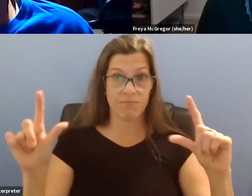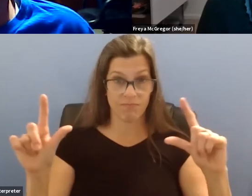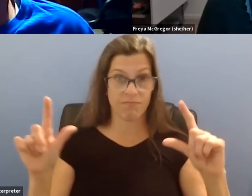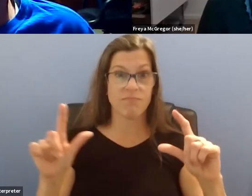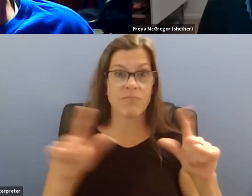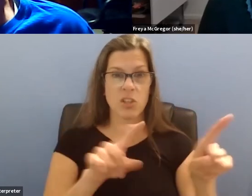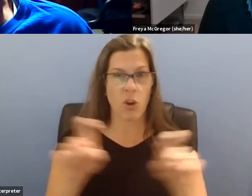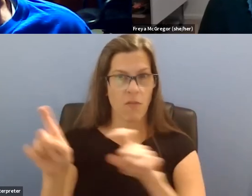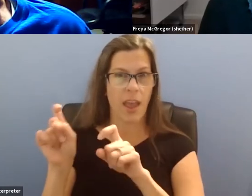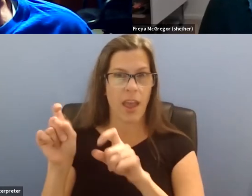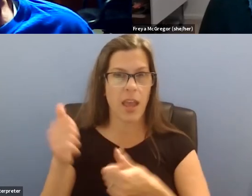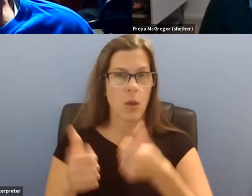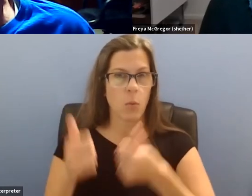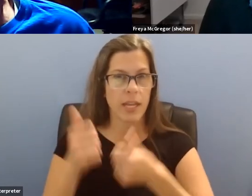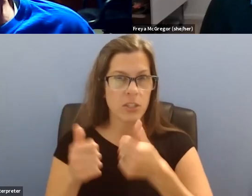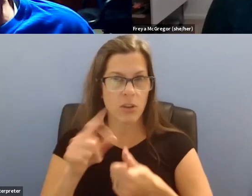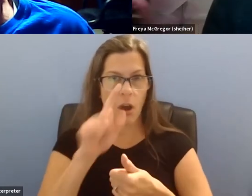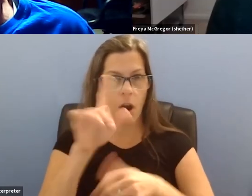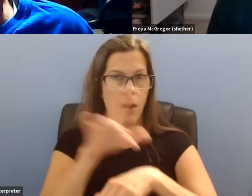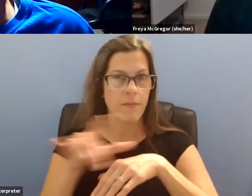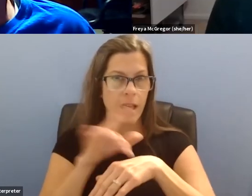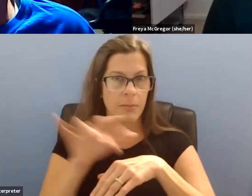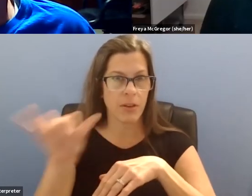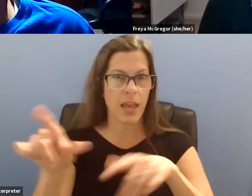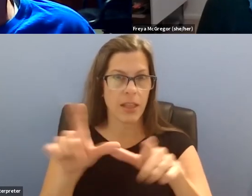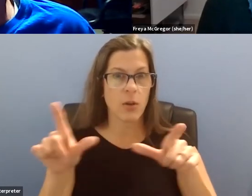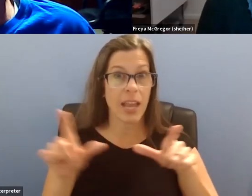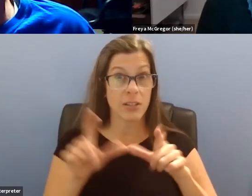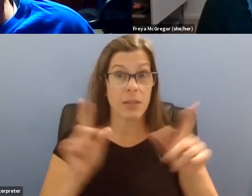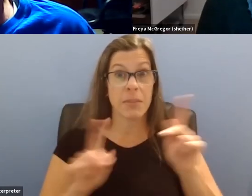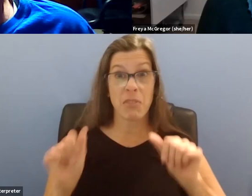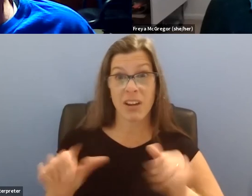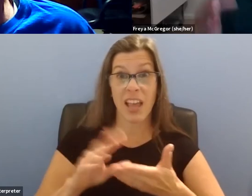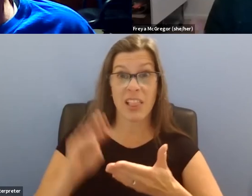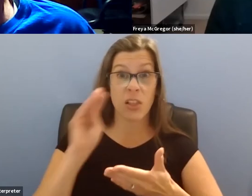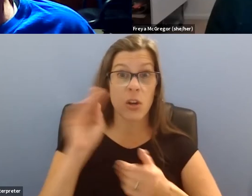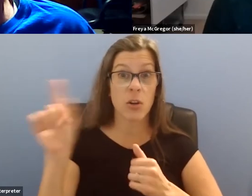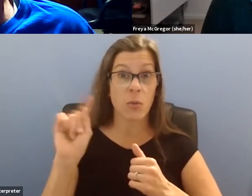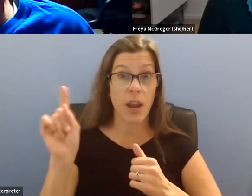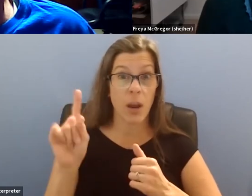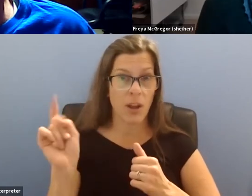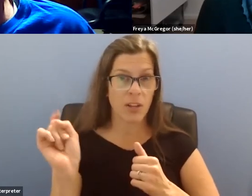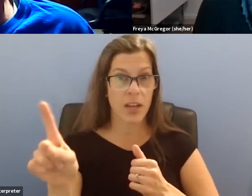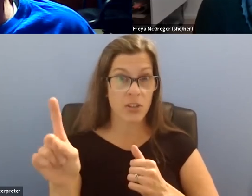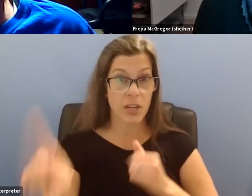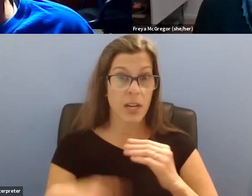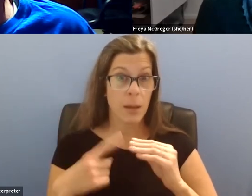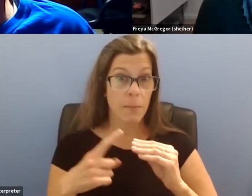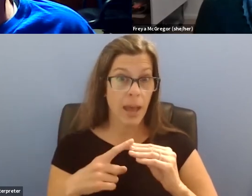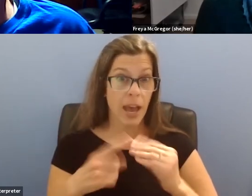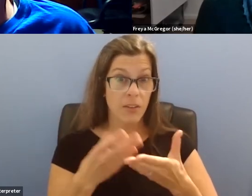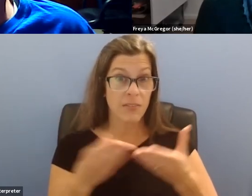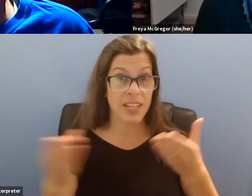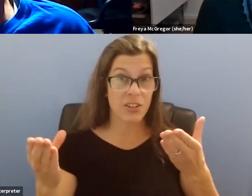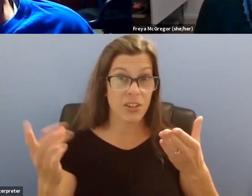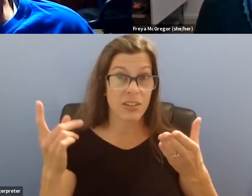um, at that birding location. And that way folks can find out, um, where there's a question on there about features for folks